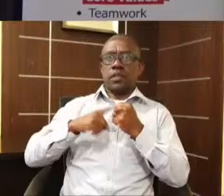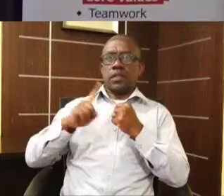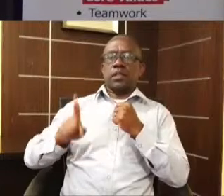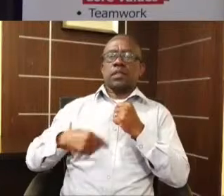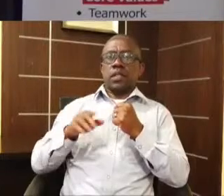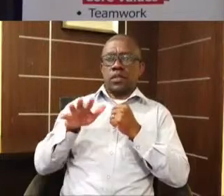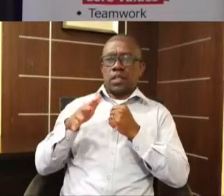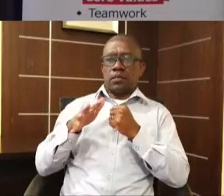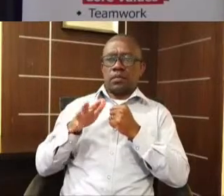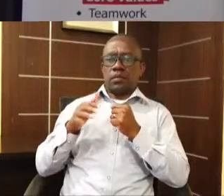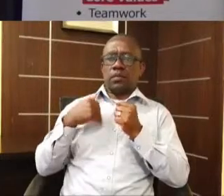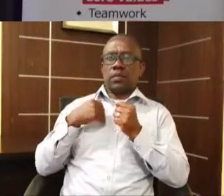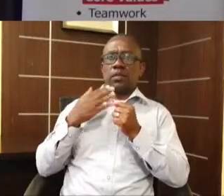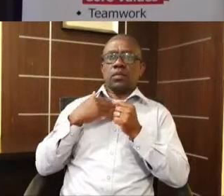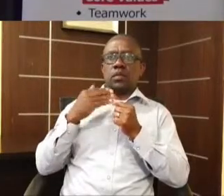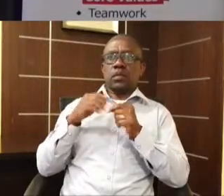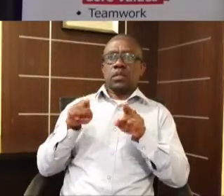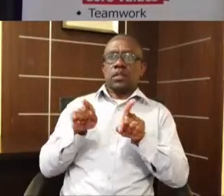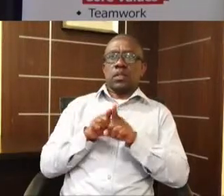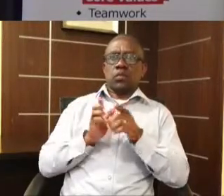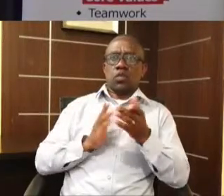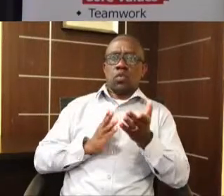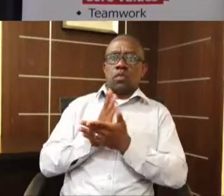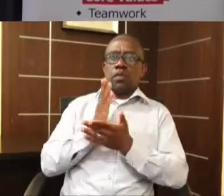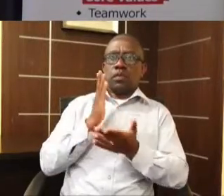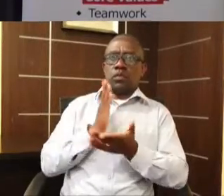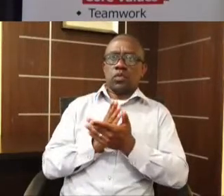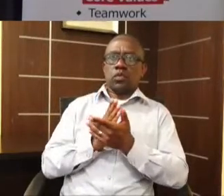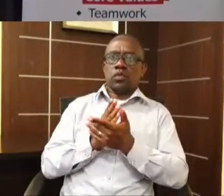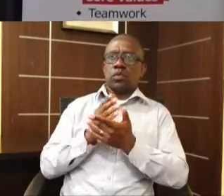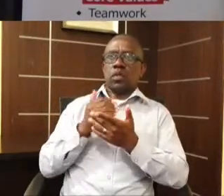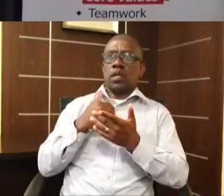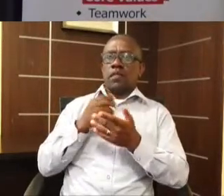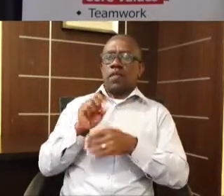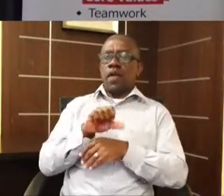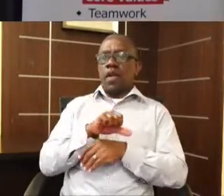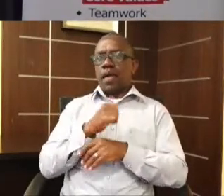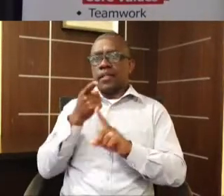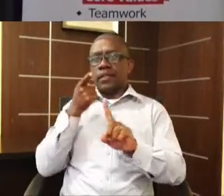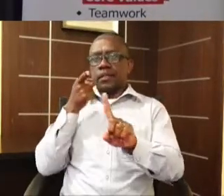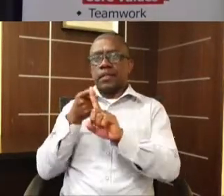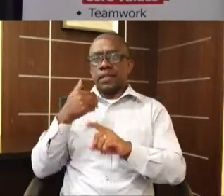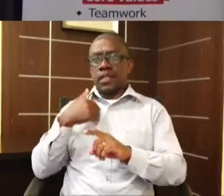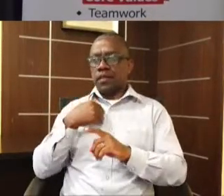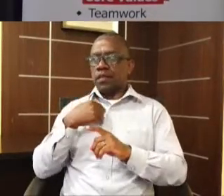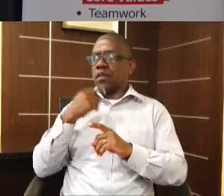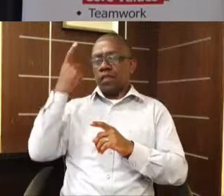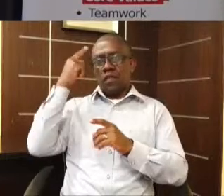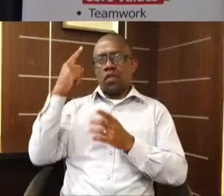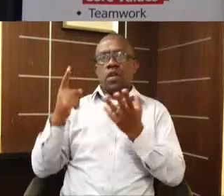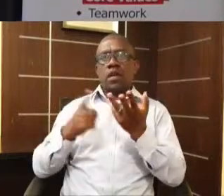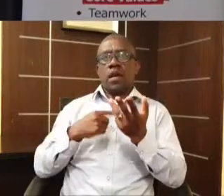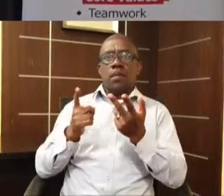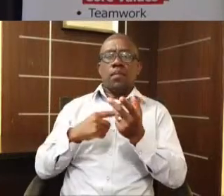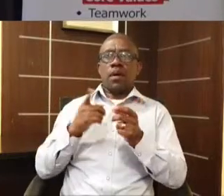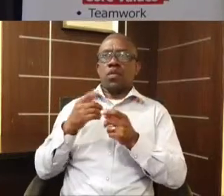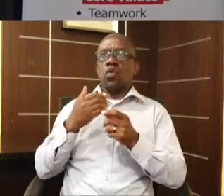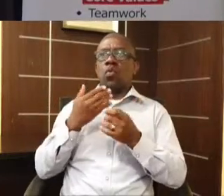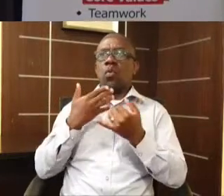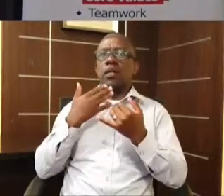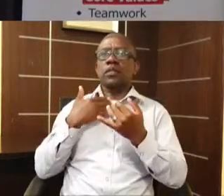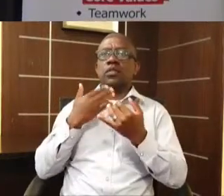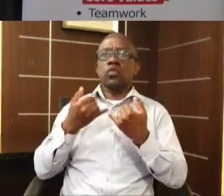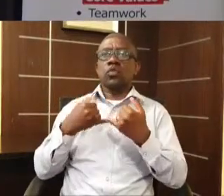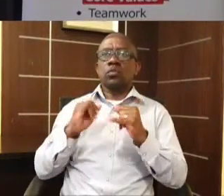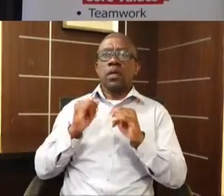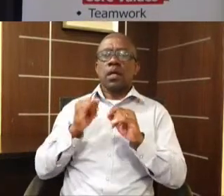want you to confirm whether you are having any targets for the number that you are targeting to reach as referrals,